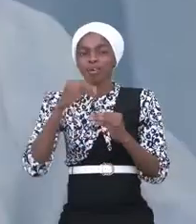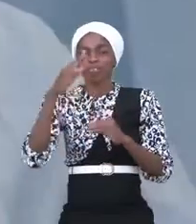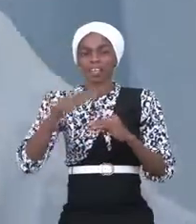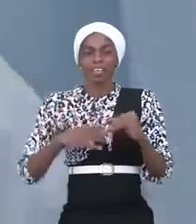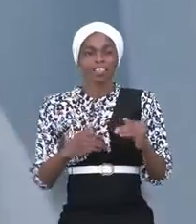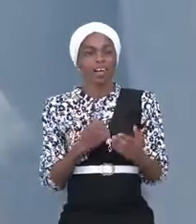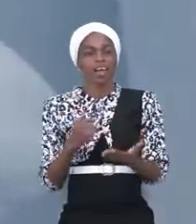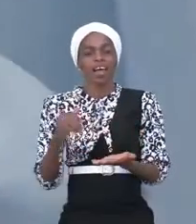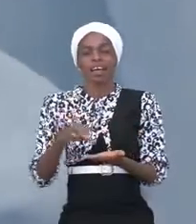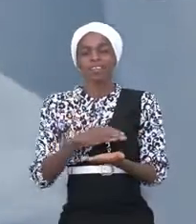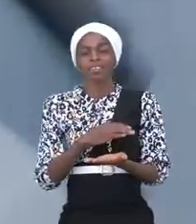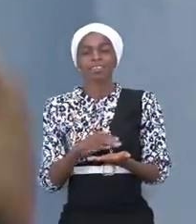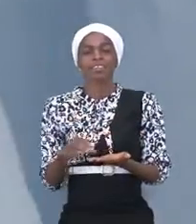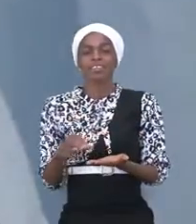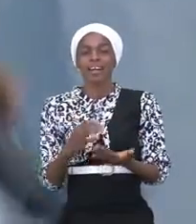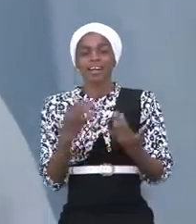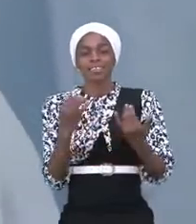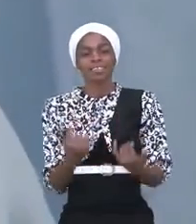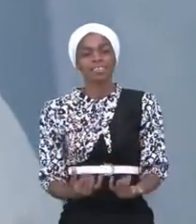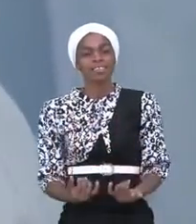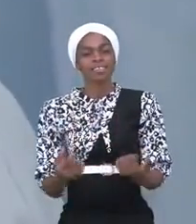song.